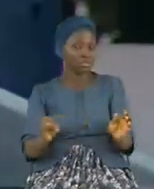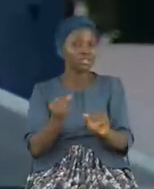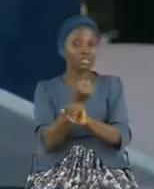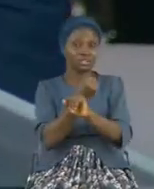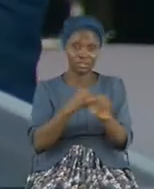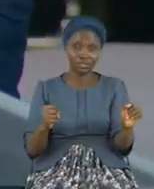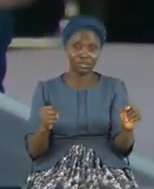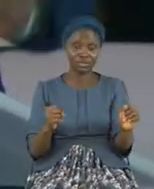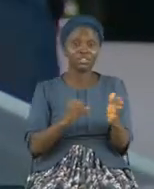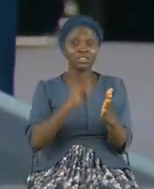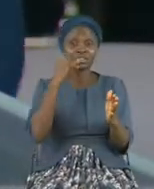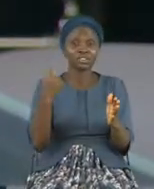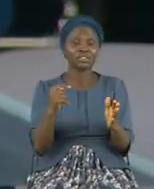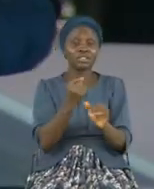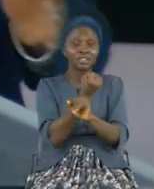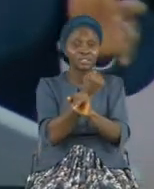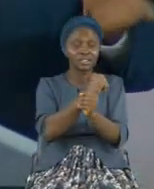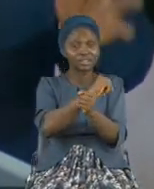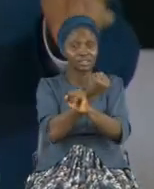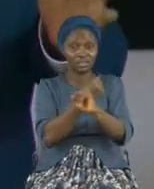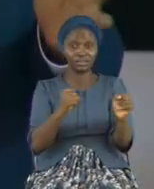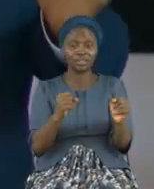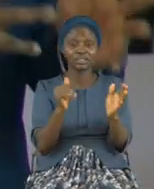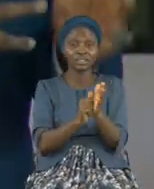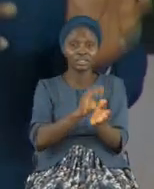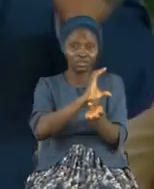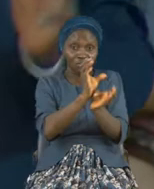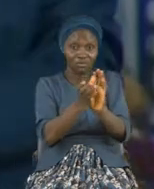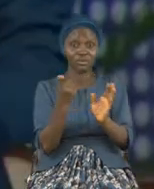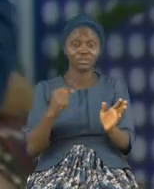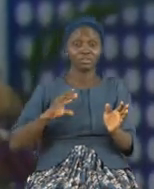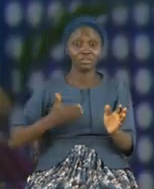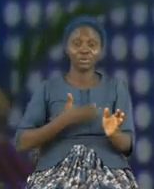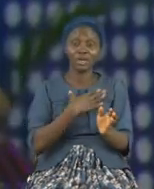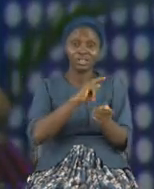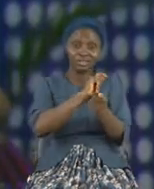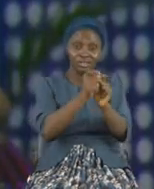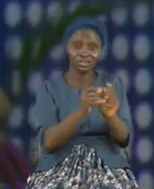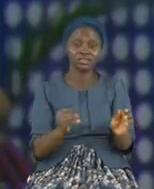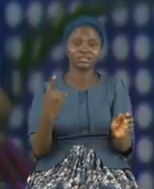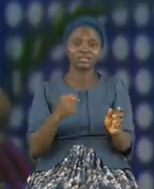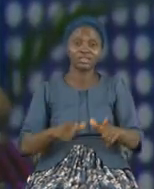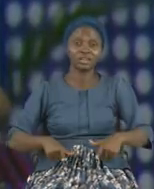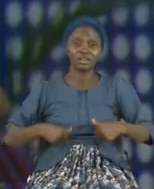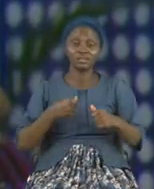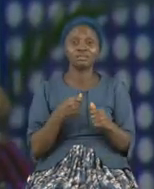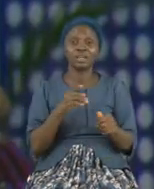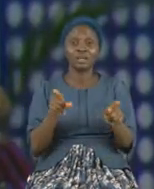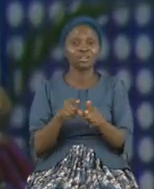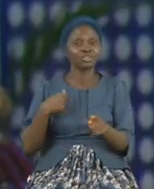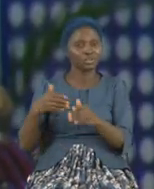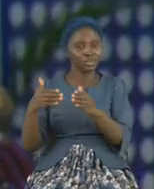the soul and changes the life. As we direct them for that salvation, we point them